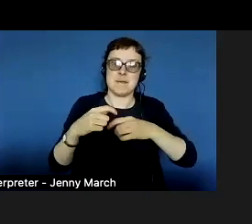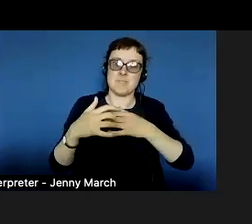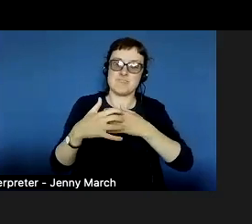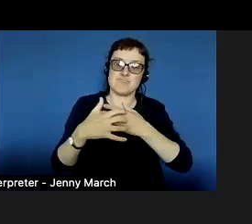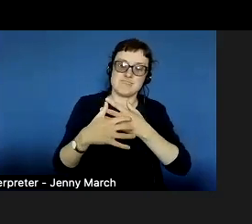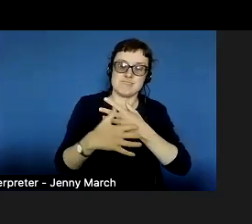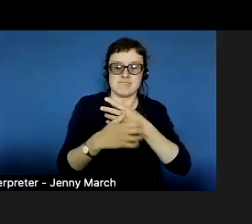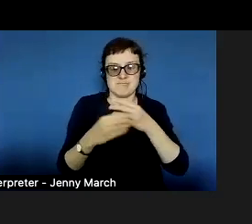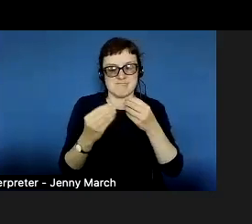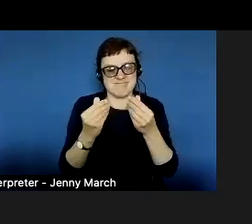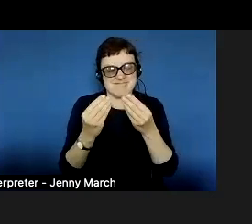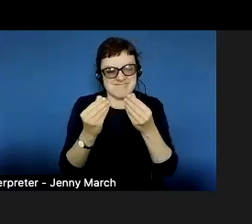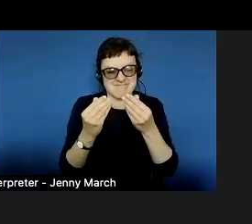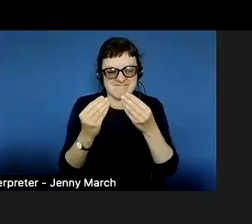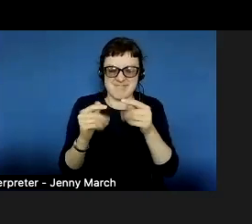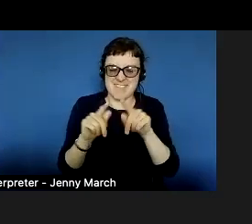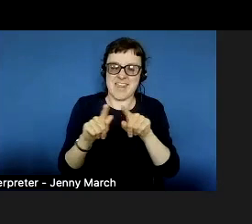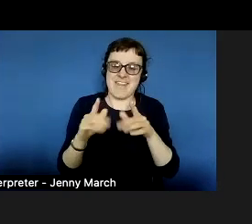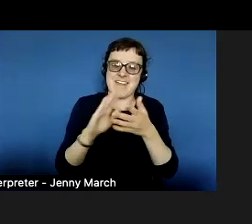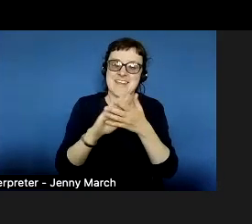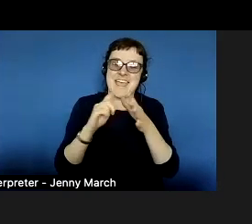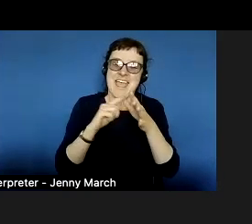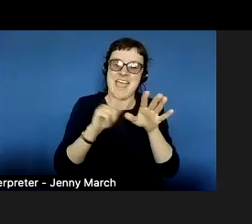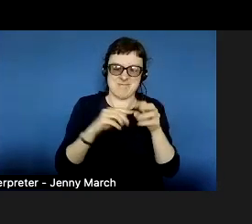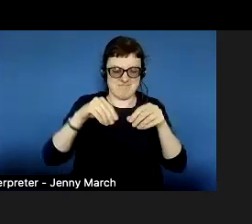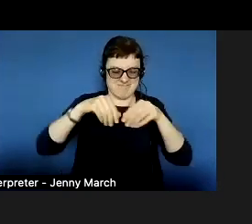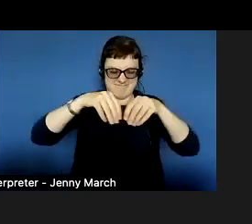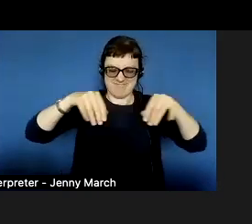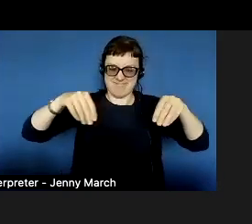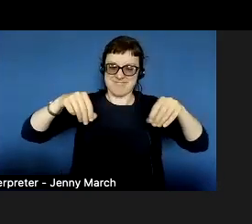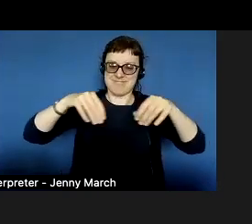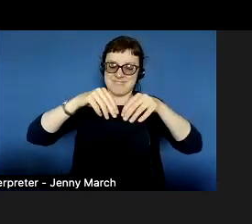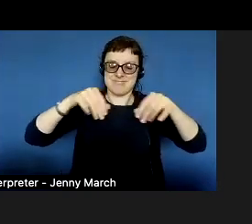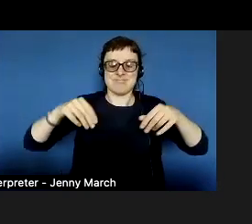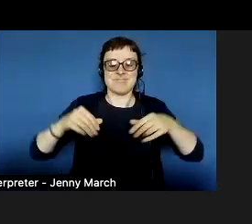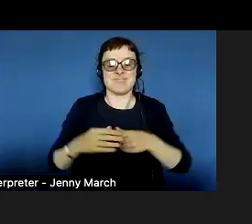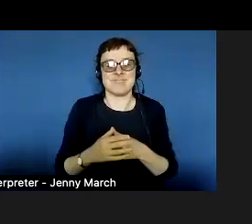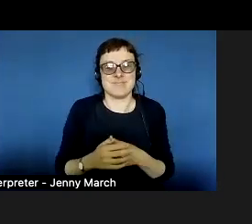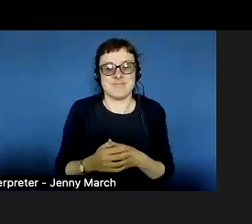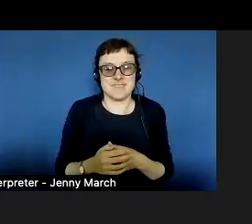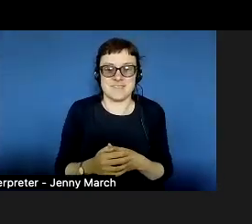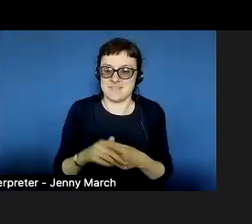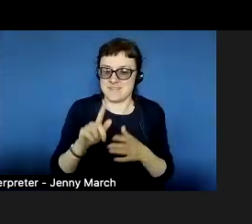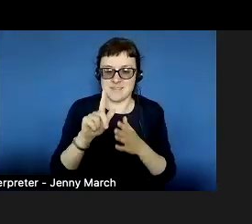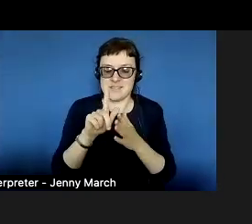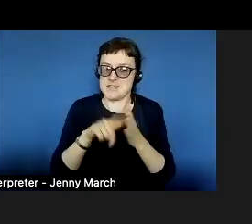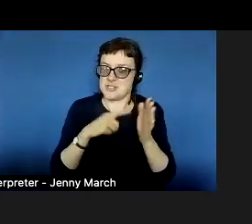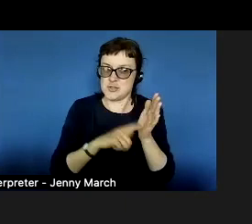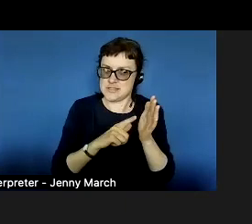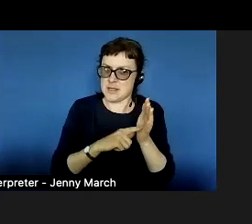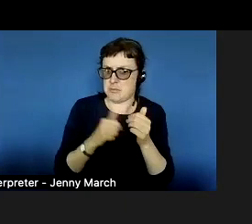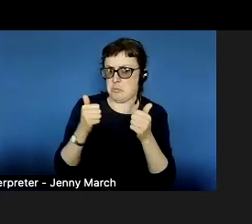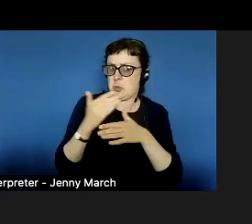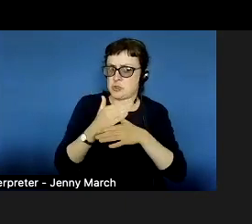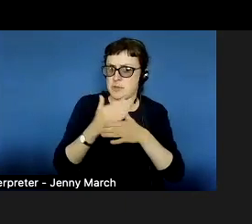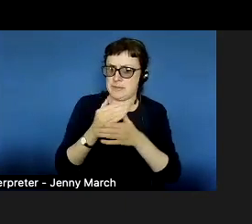of scratchy hay-like consistency instead. And Joyce did an incredible job of preserving